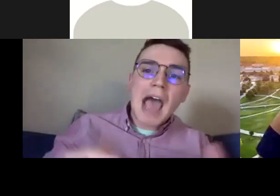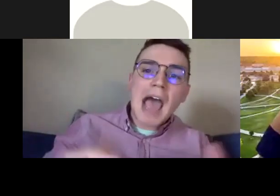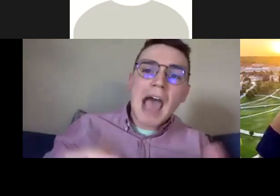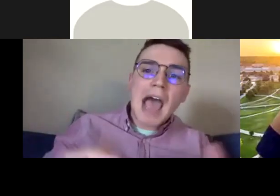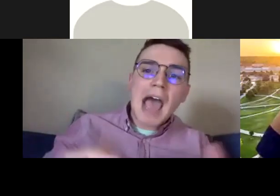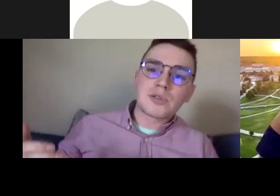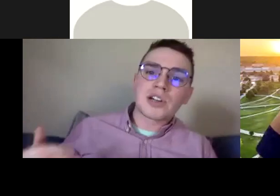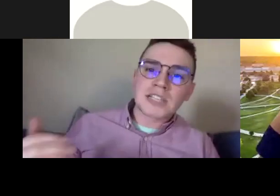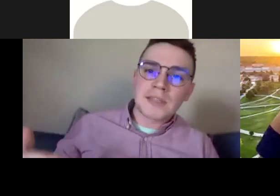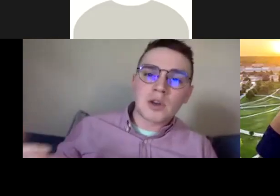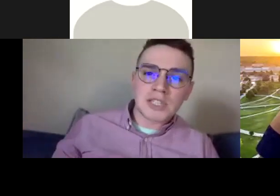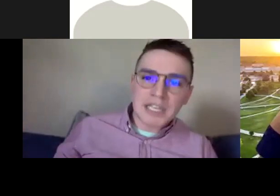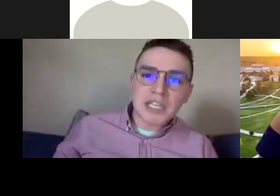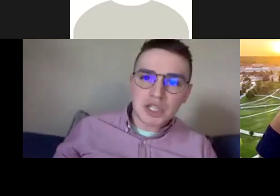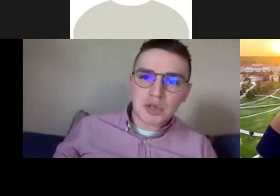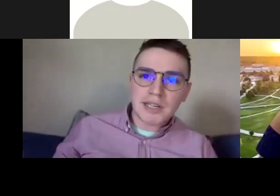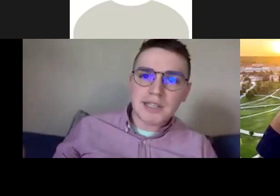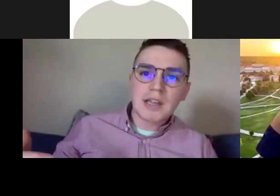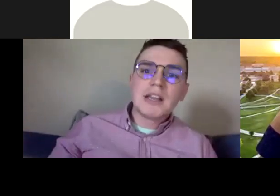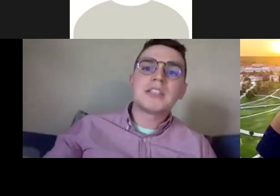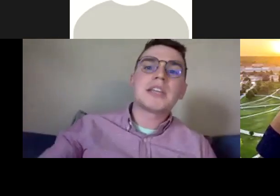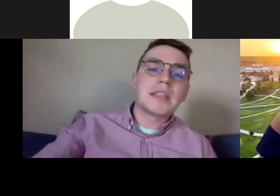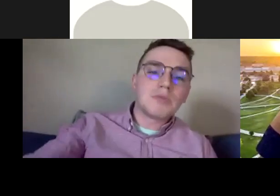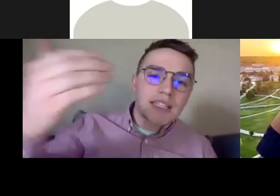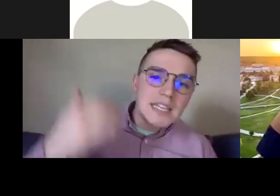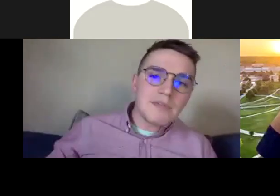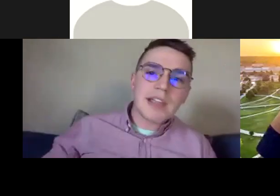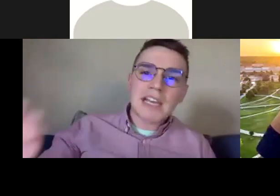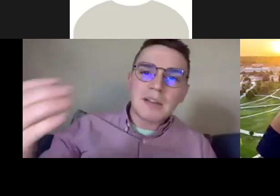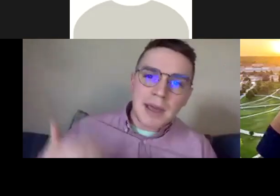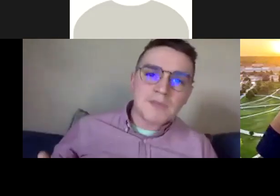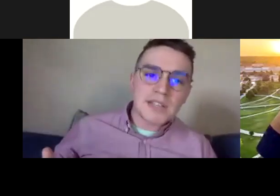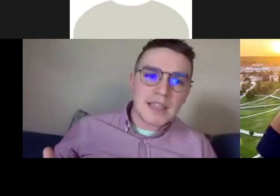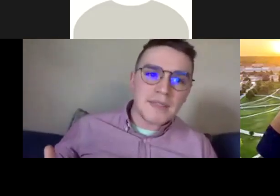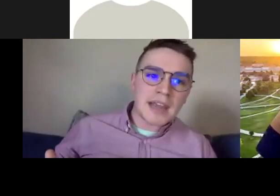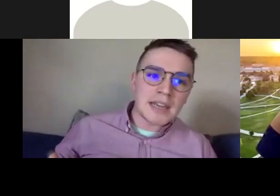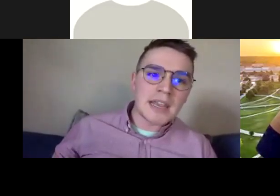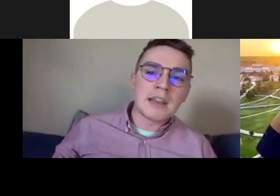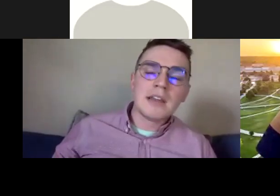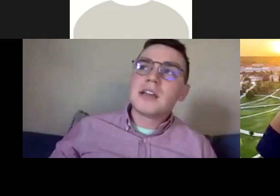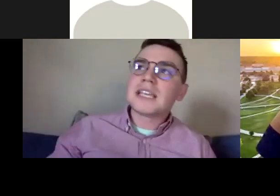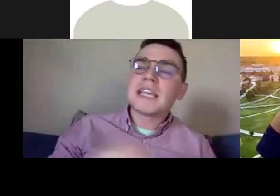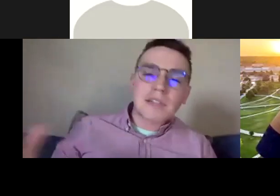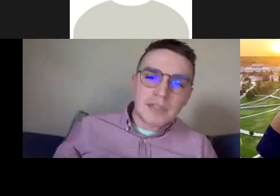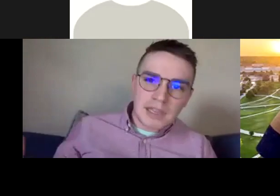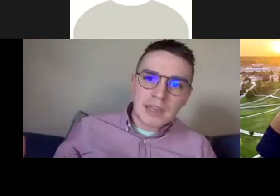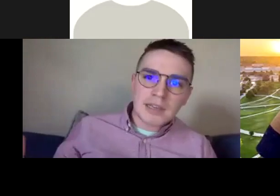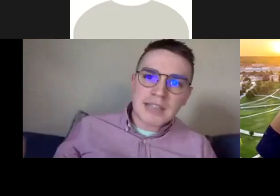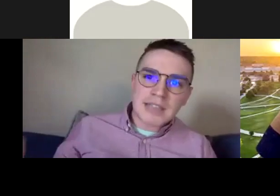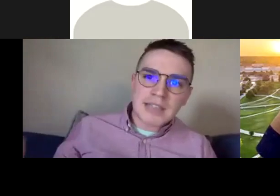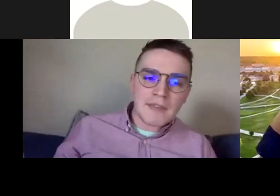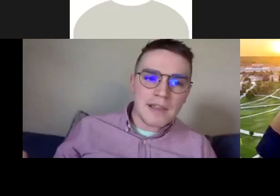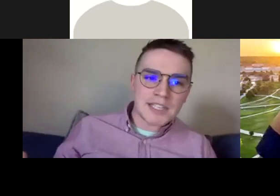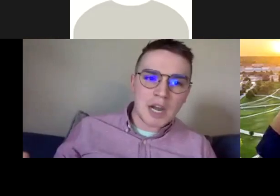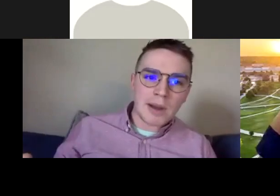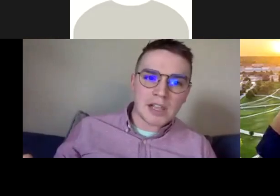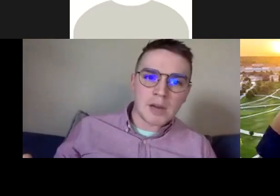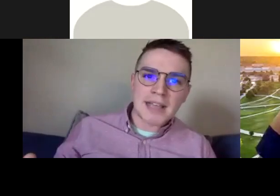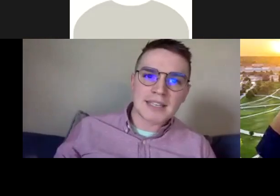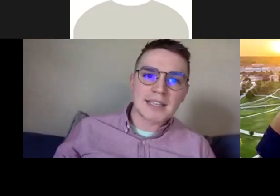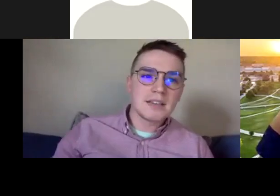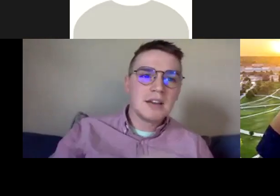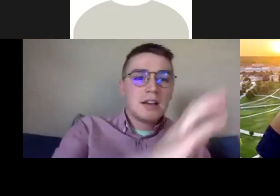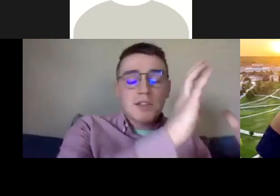on behalf of laborers in those industries to receive the kind of benefits that they need given the dangers that they face on a